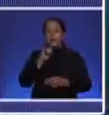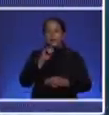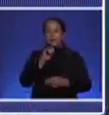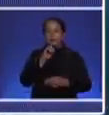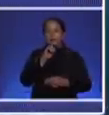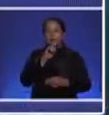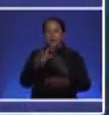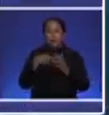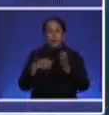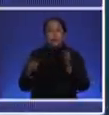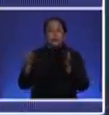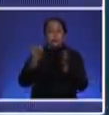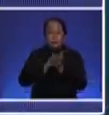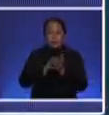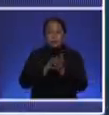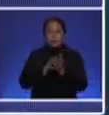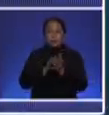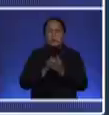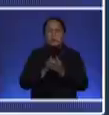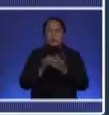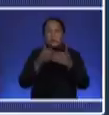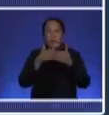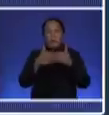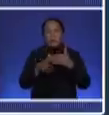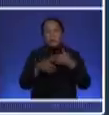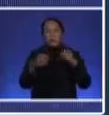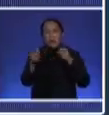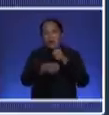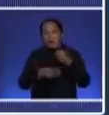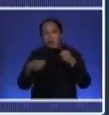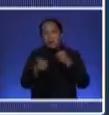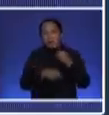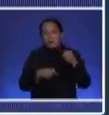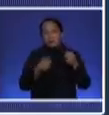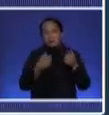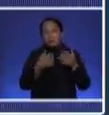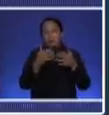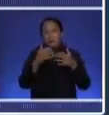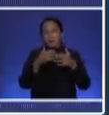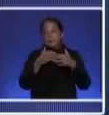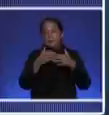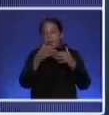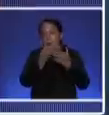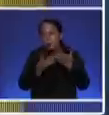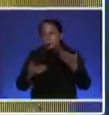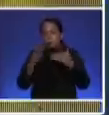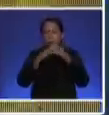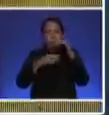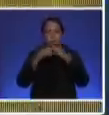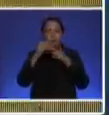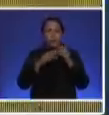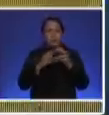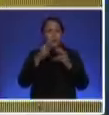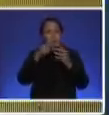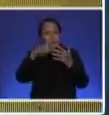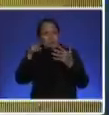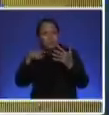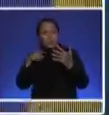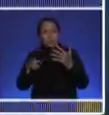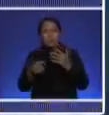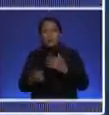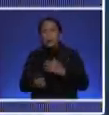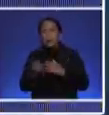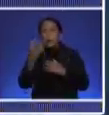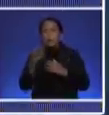a very solid political capital, no, to rely on. Second, of course, the endorsement comes with the machinery,